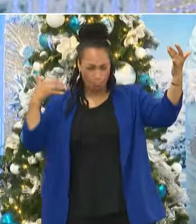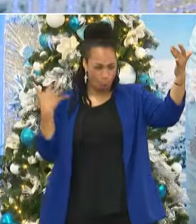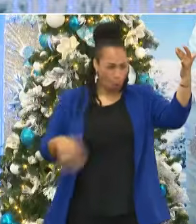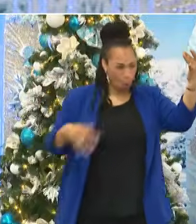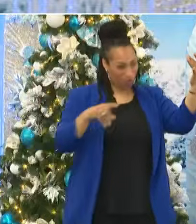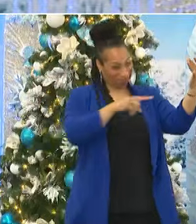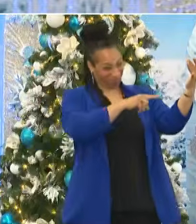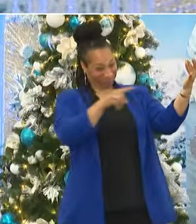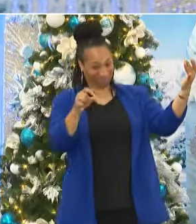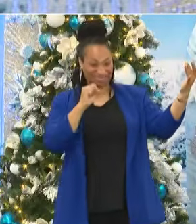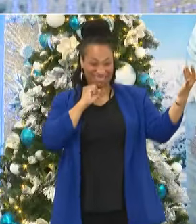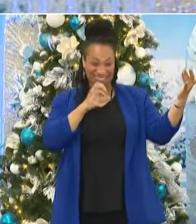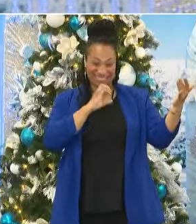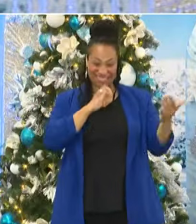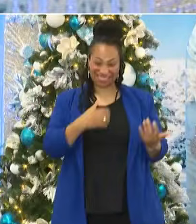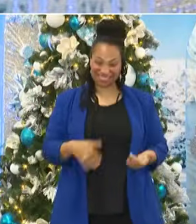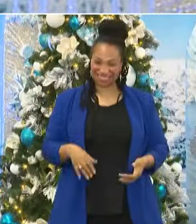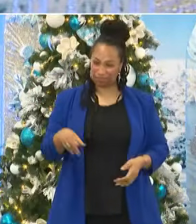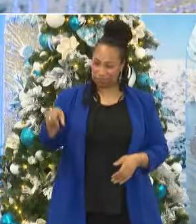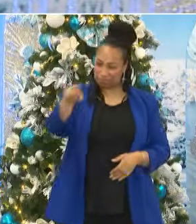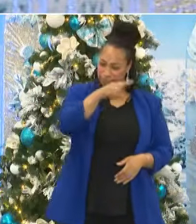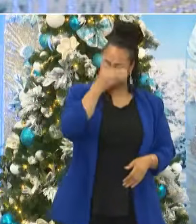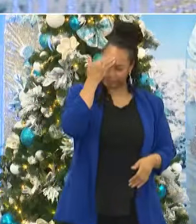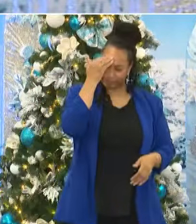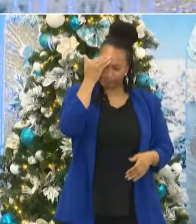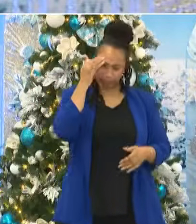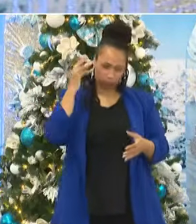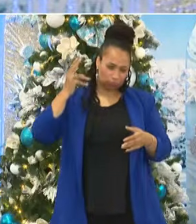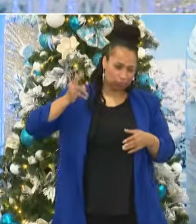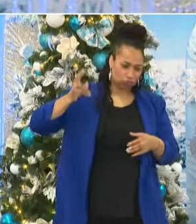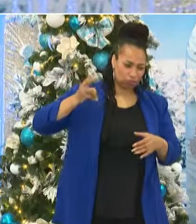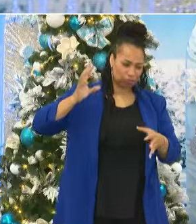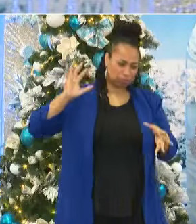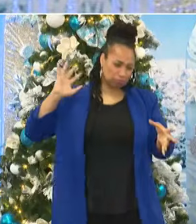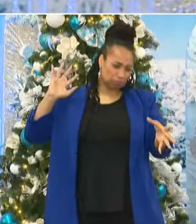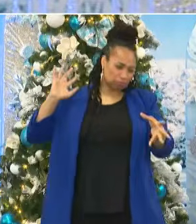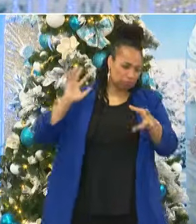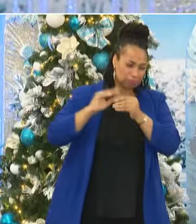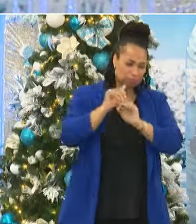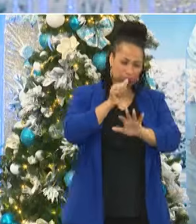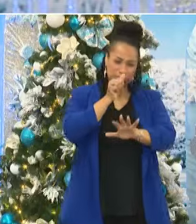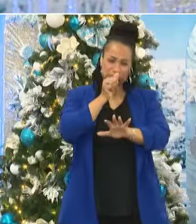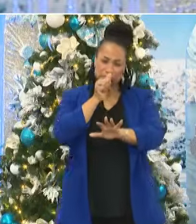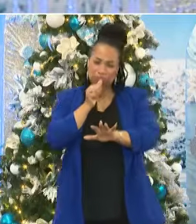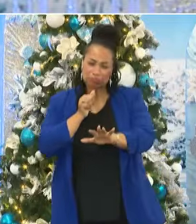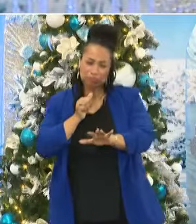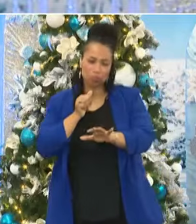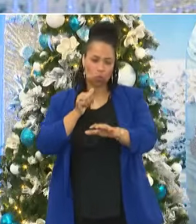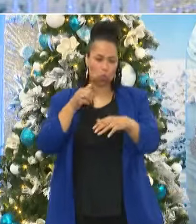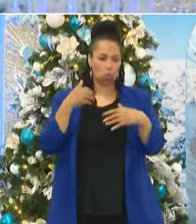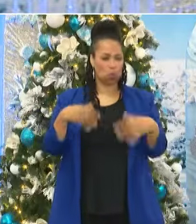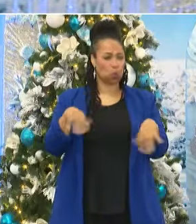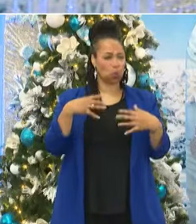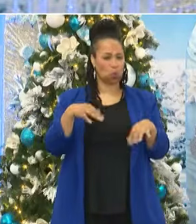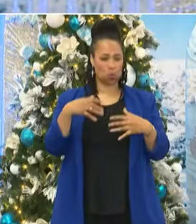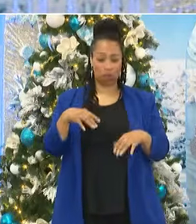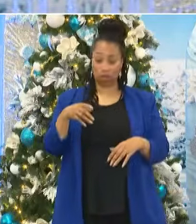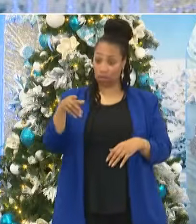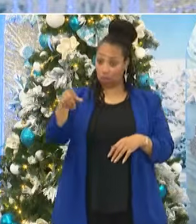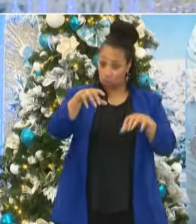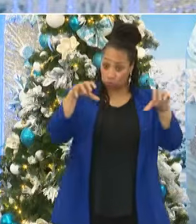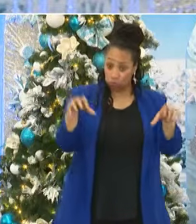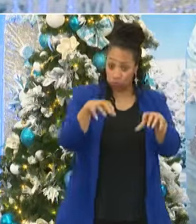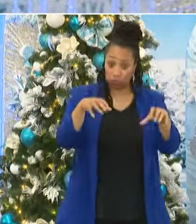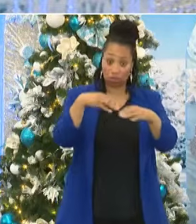times, the good times, the not so good times, and they gonna be here every time. That was